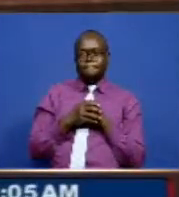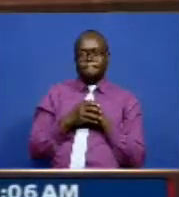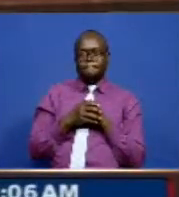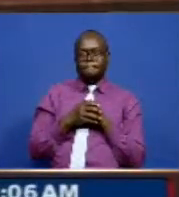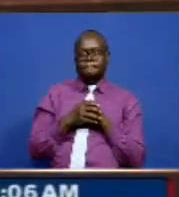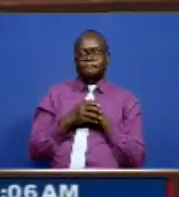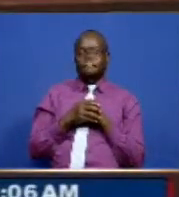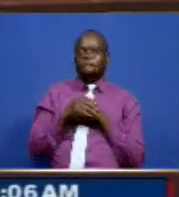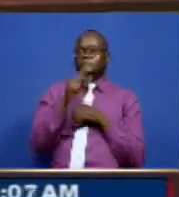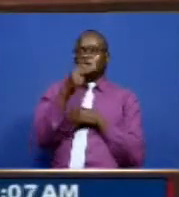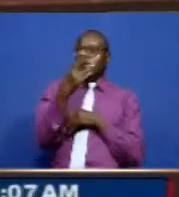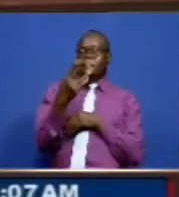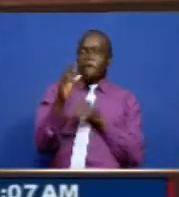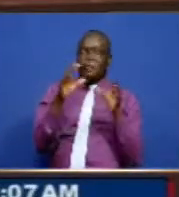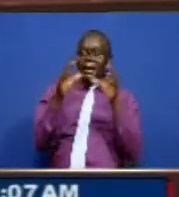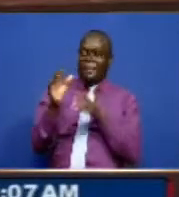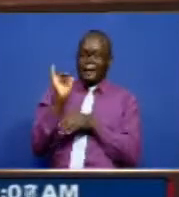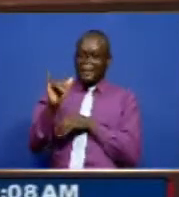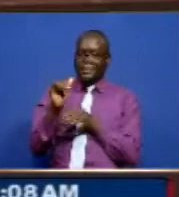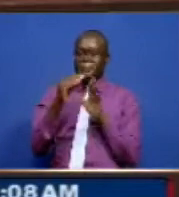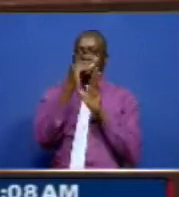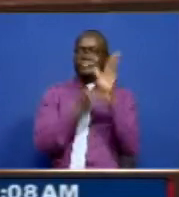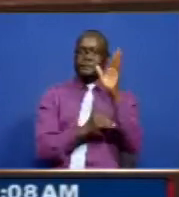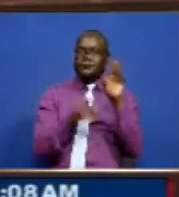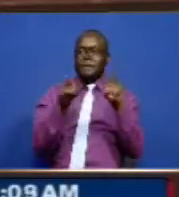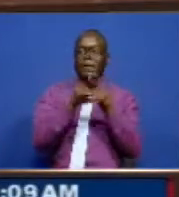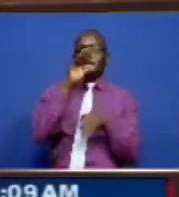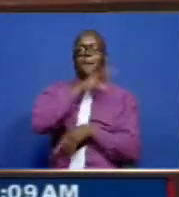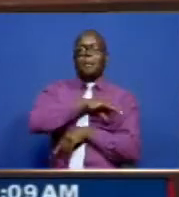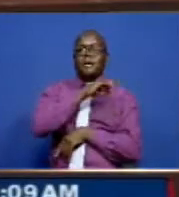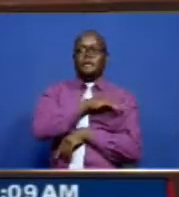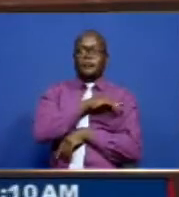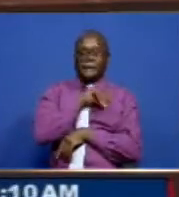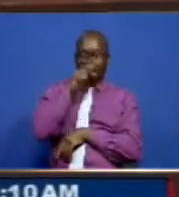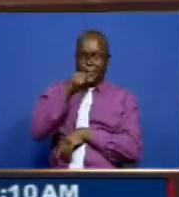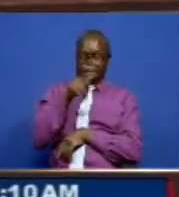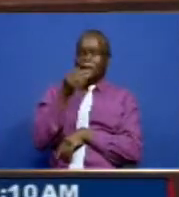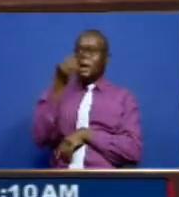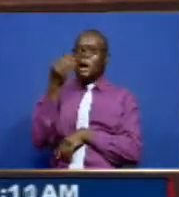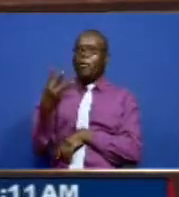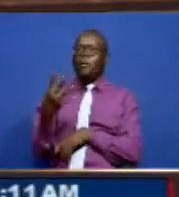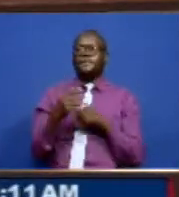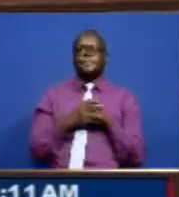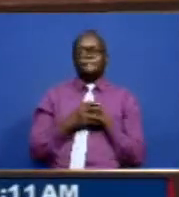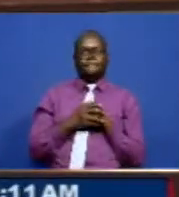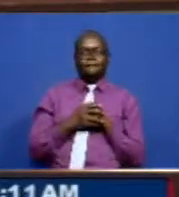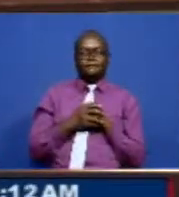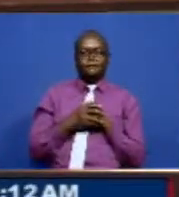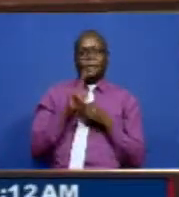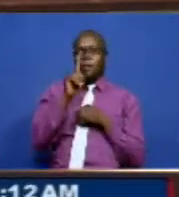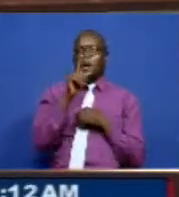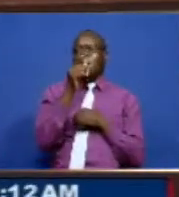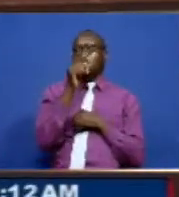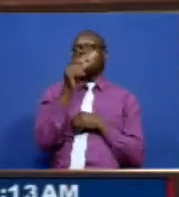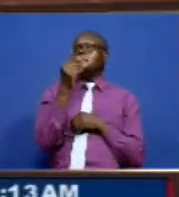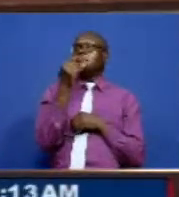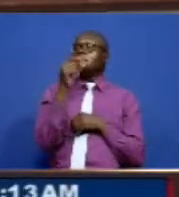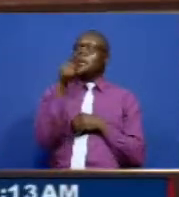Out of the 24 companies that were listed as the beneficiaries of the sum of Kenya shillings